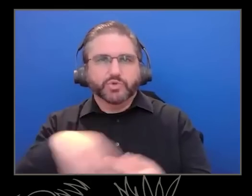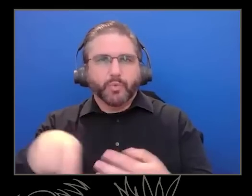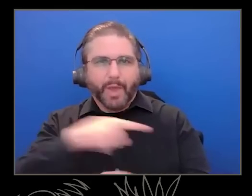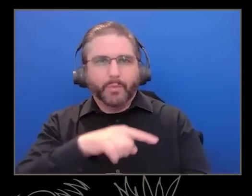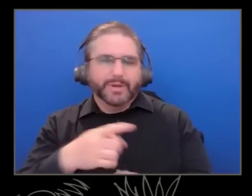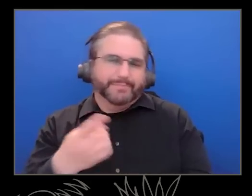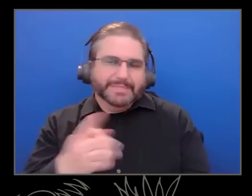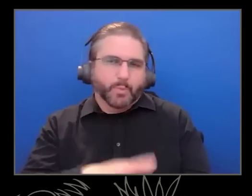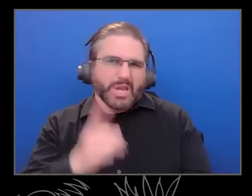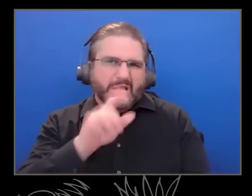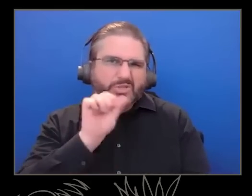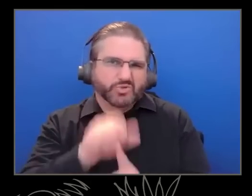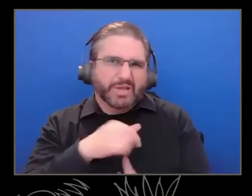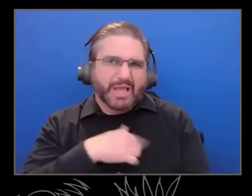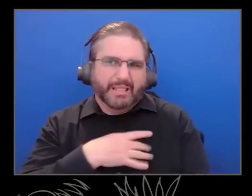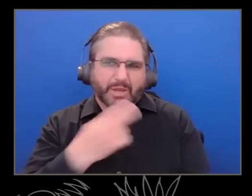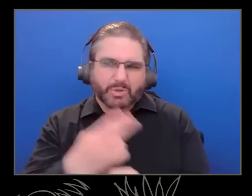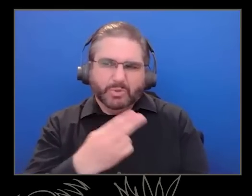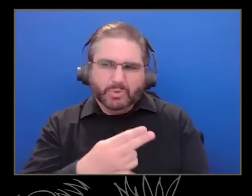I like using.